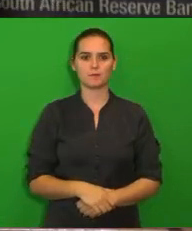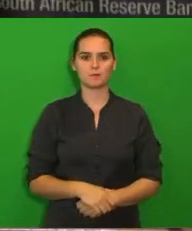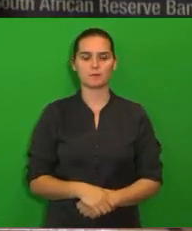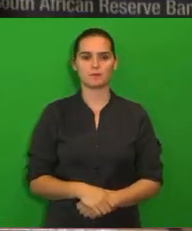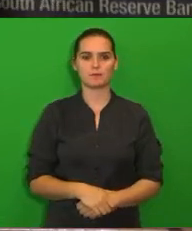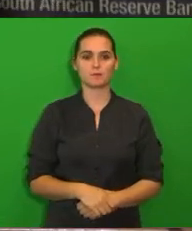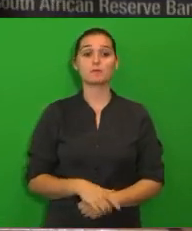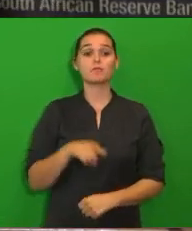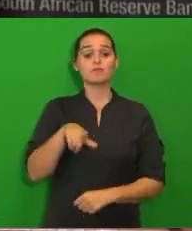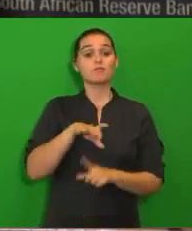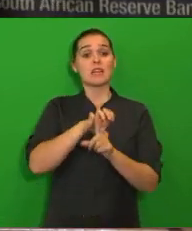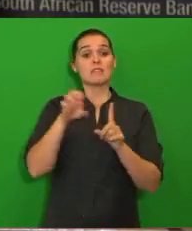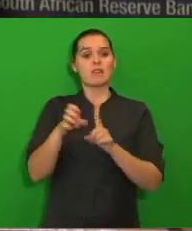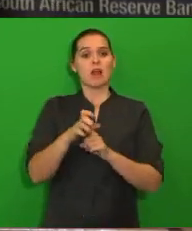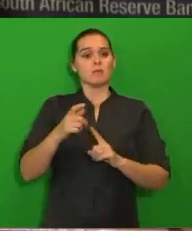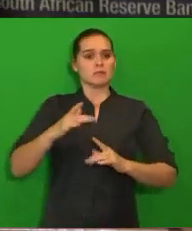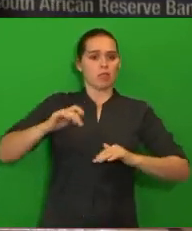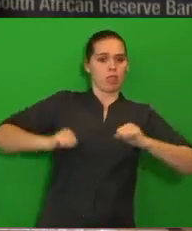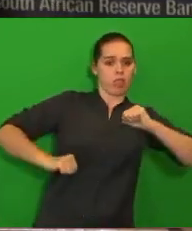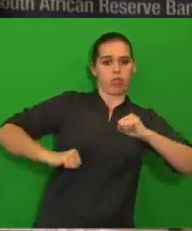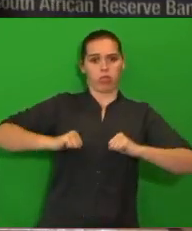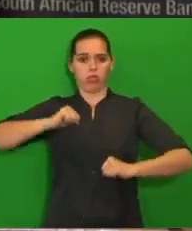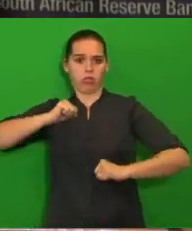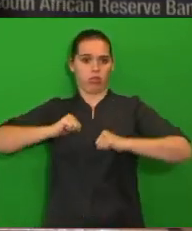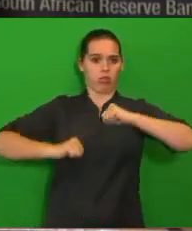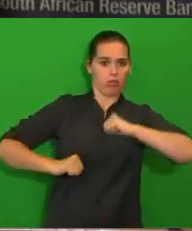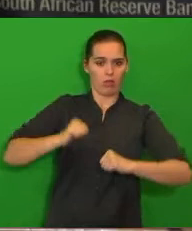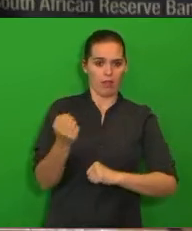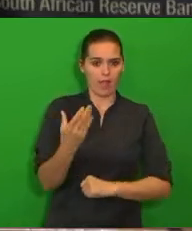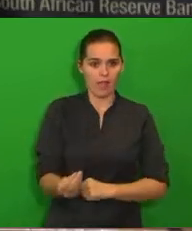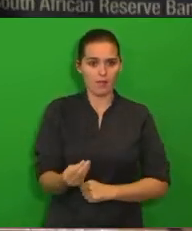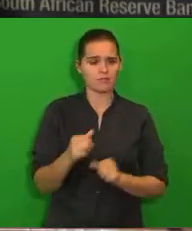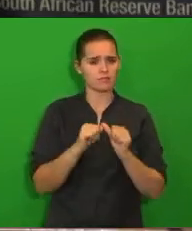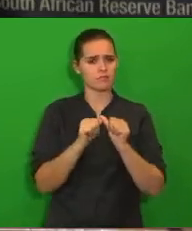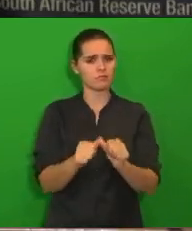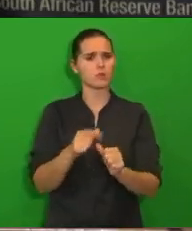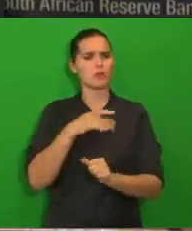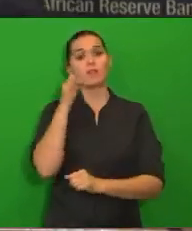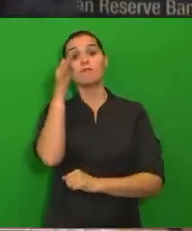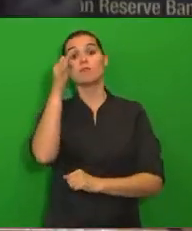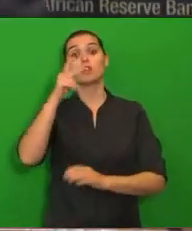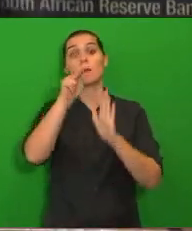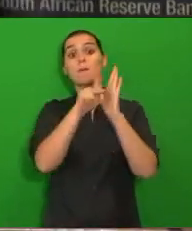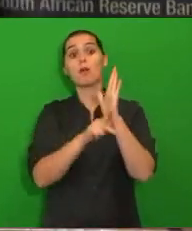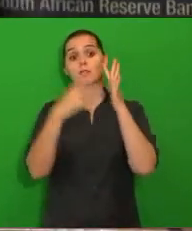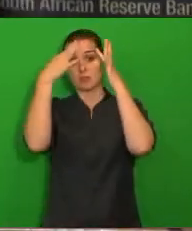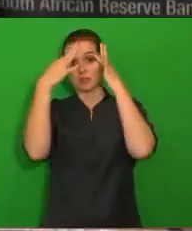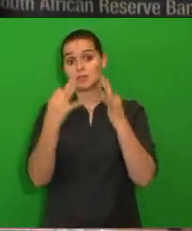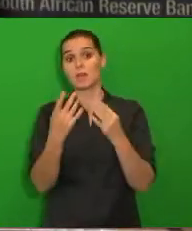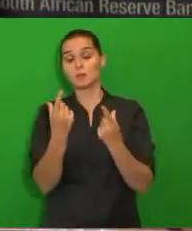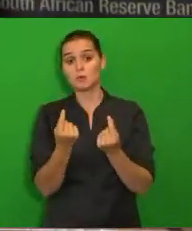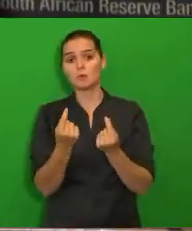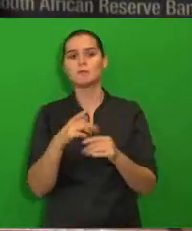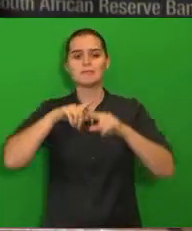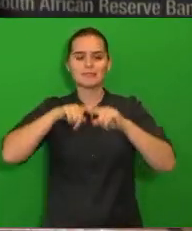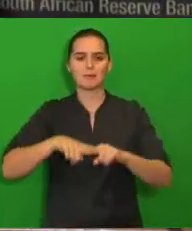In this persistently uncertain environment, future policy decisions will continue to be highly data